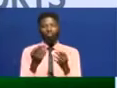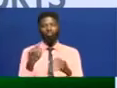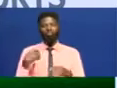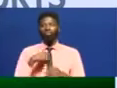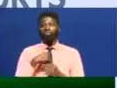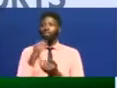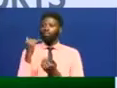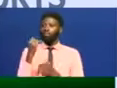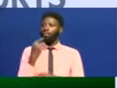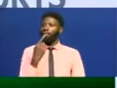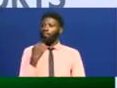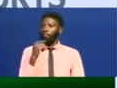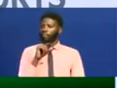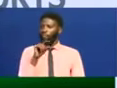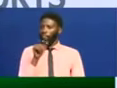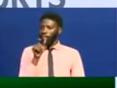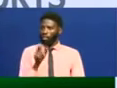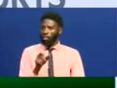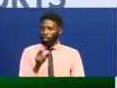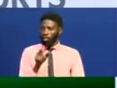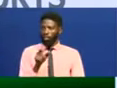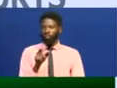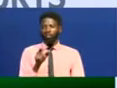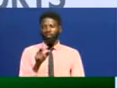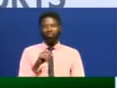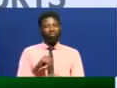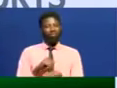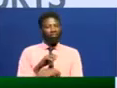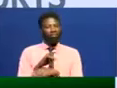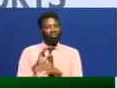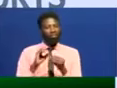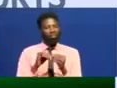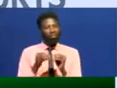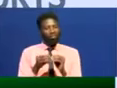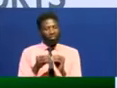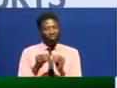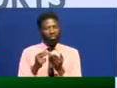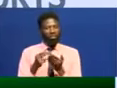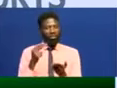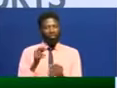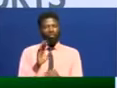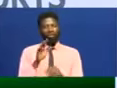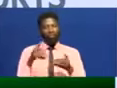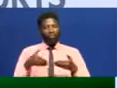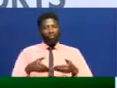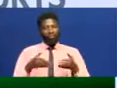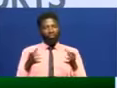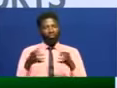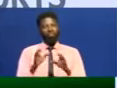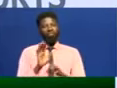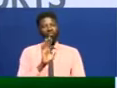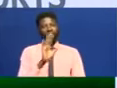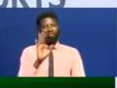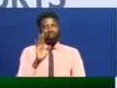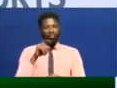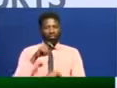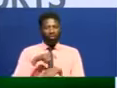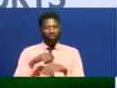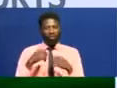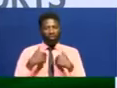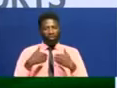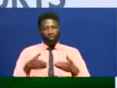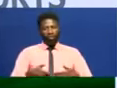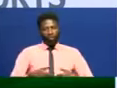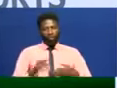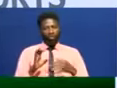expect Red Cross to send a significant number of your youth network to the Youth Connect